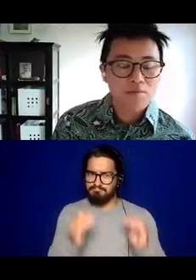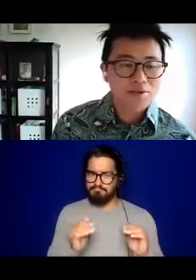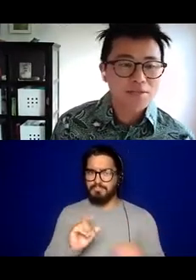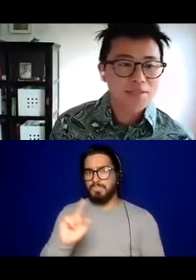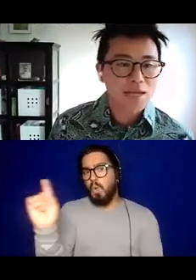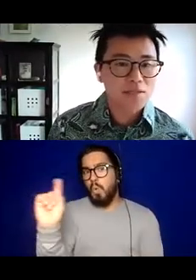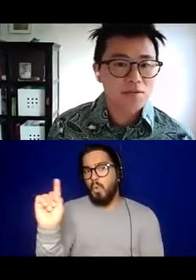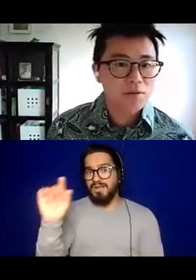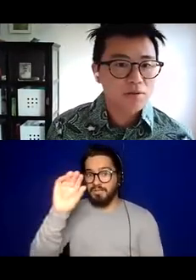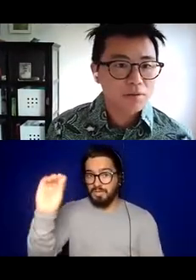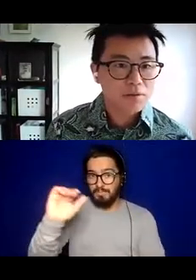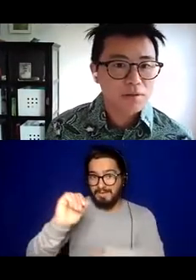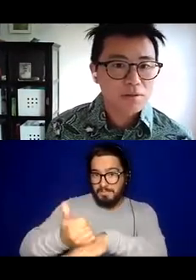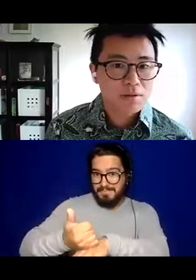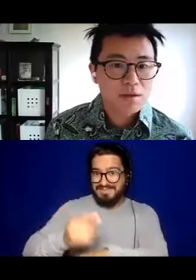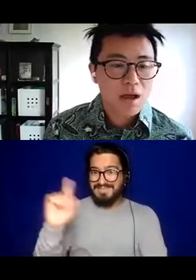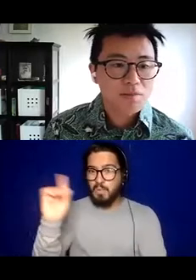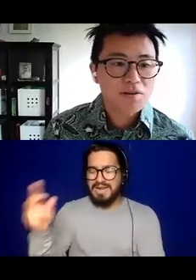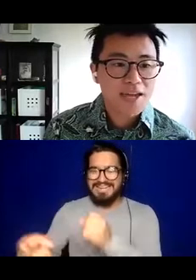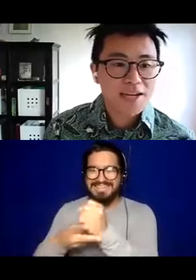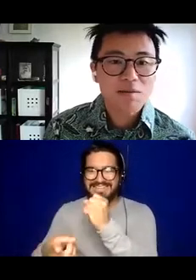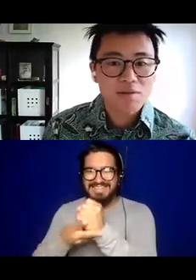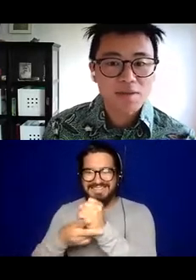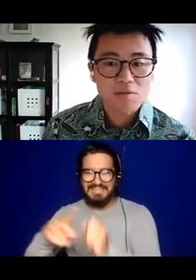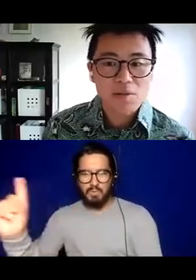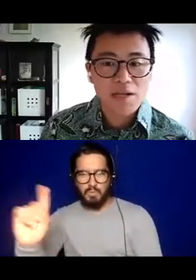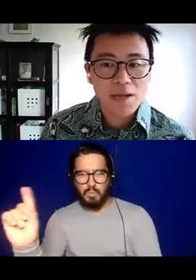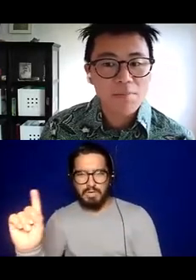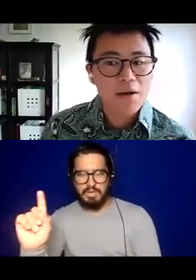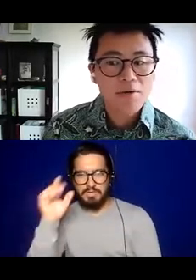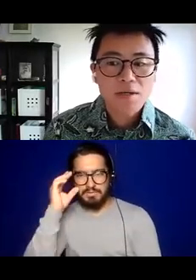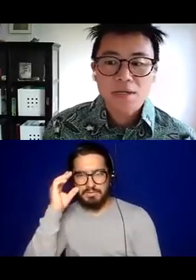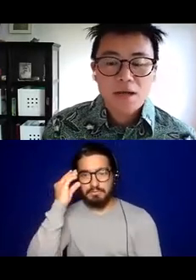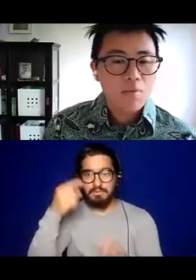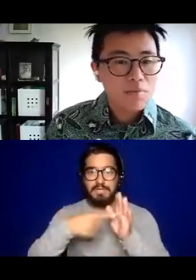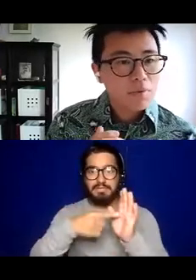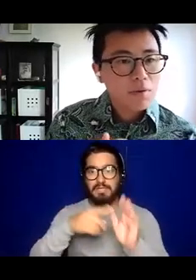based and where is its data stored? Sort of getting to the point that Dulani made about